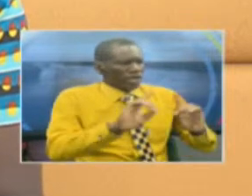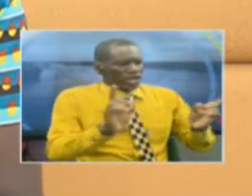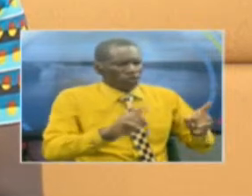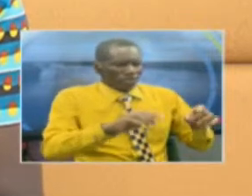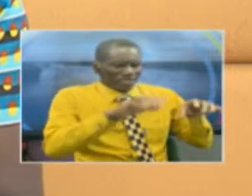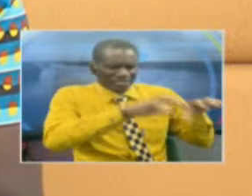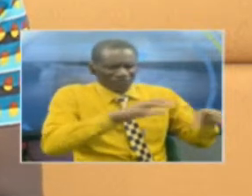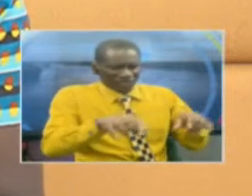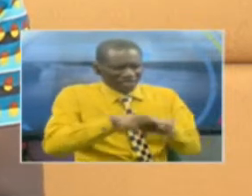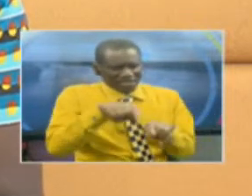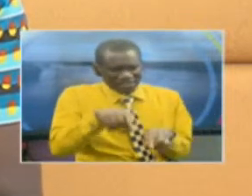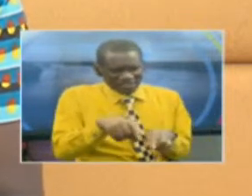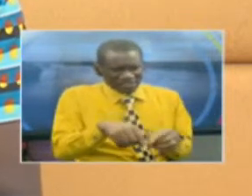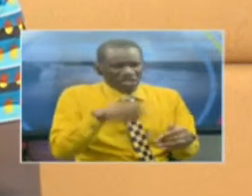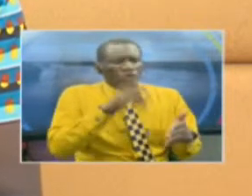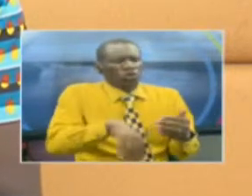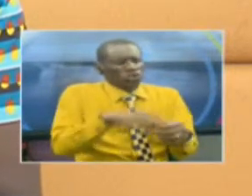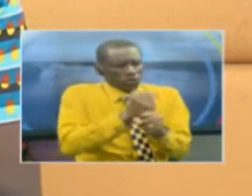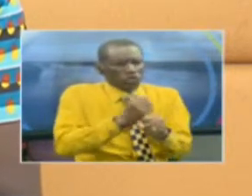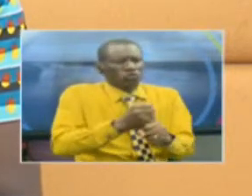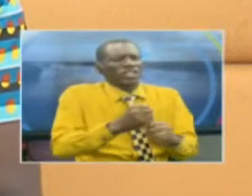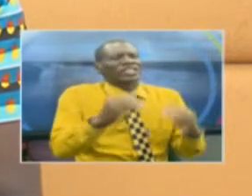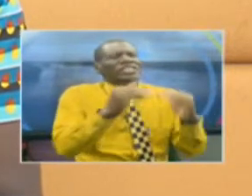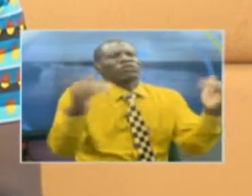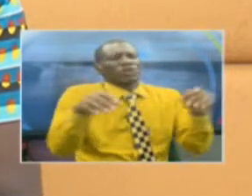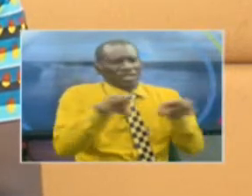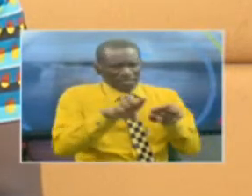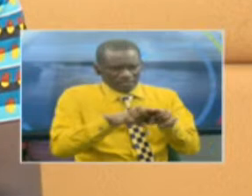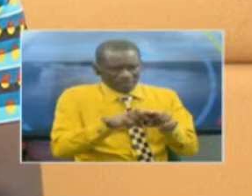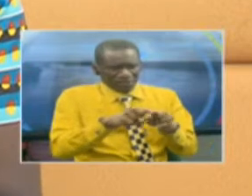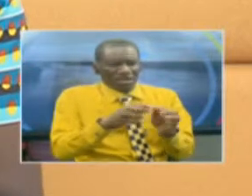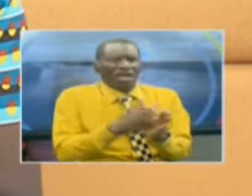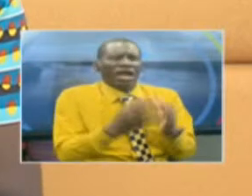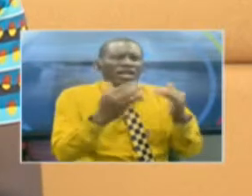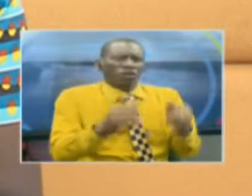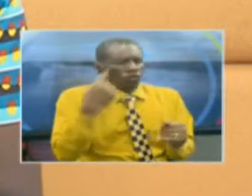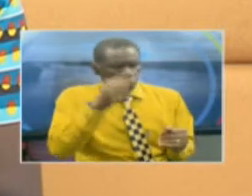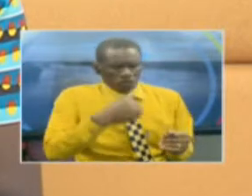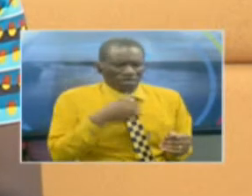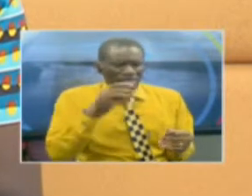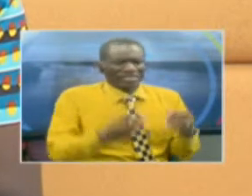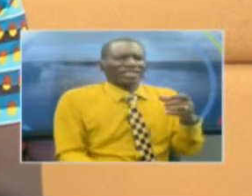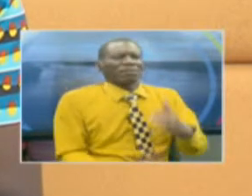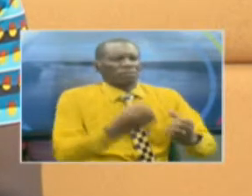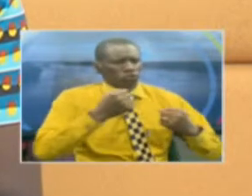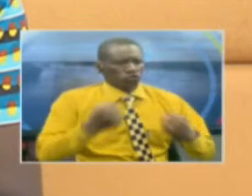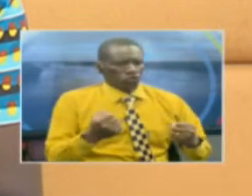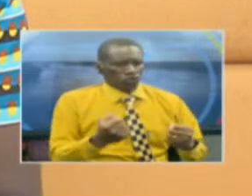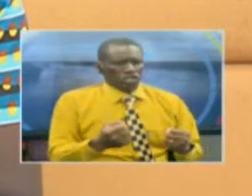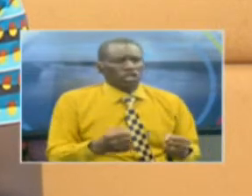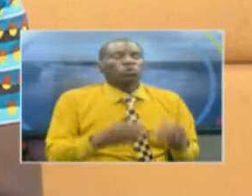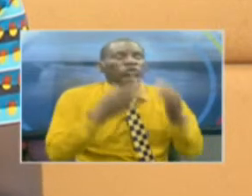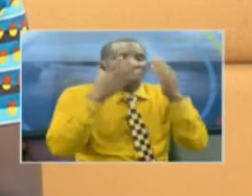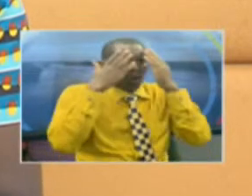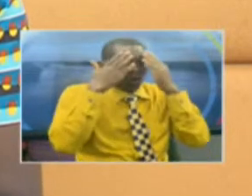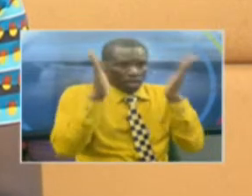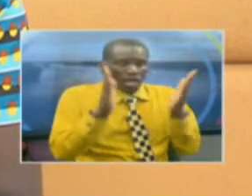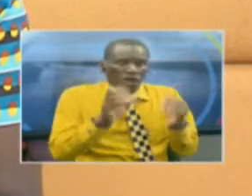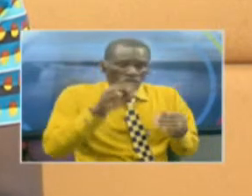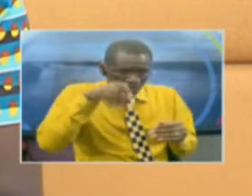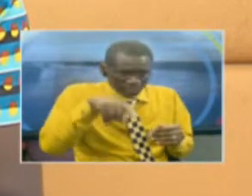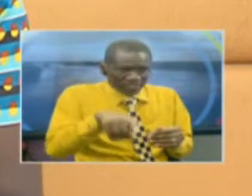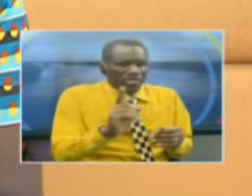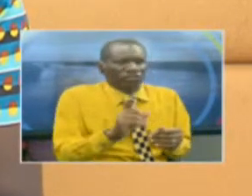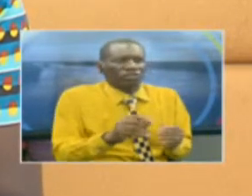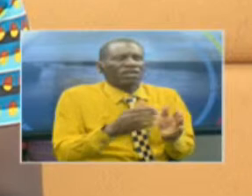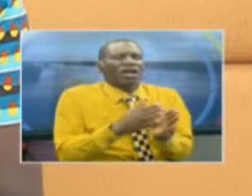things. But we do equally the same. And so that for me stood out, like she was very aware of who she is,